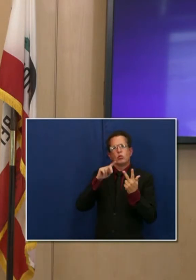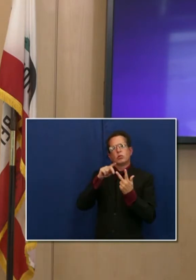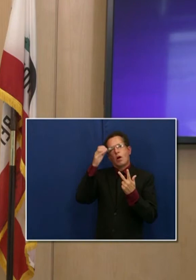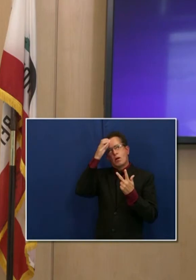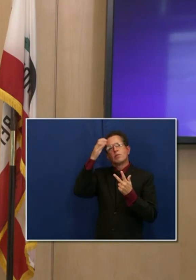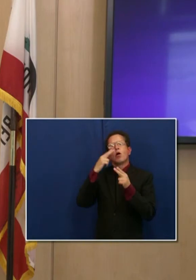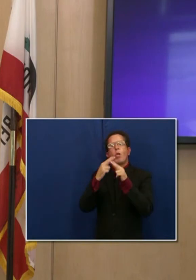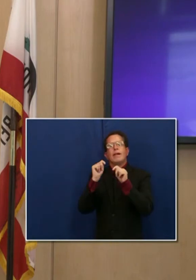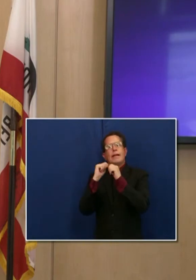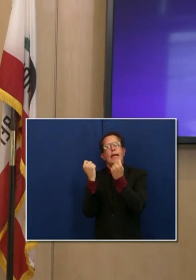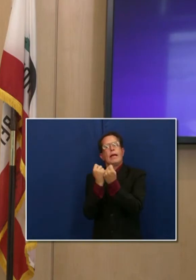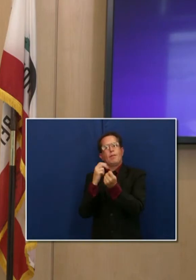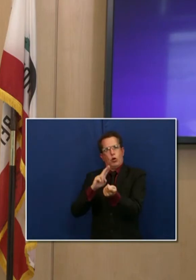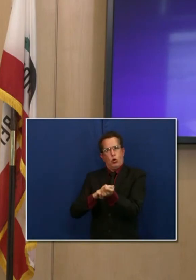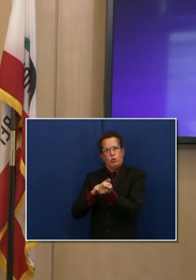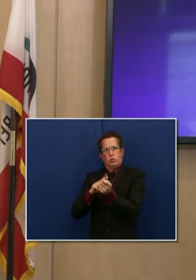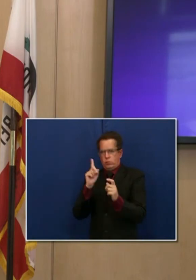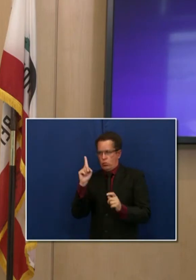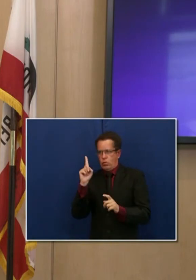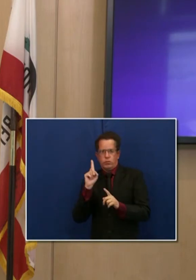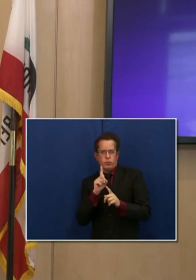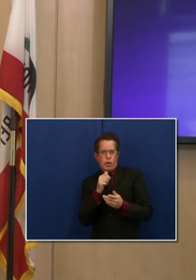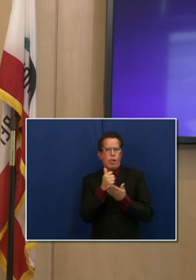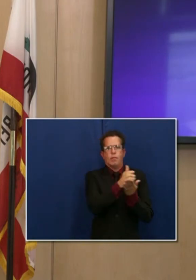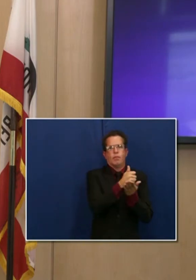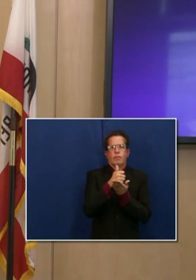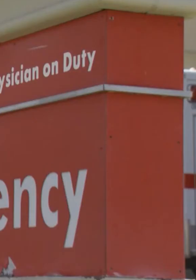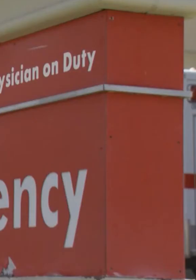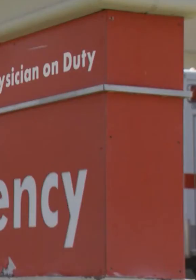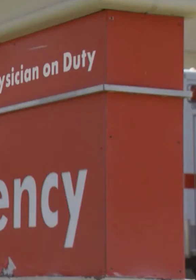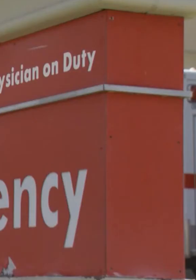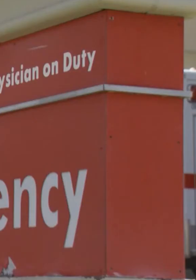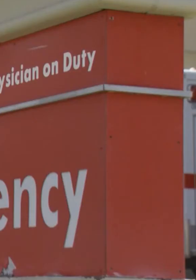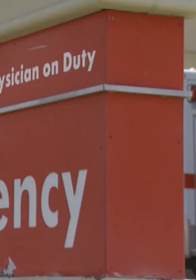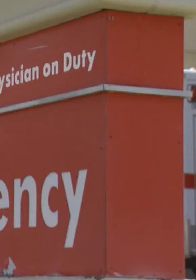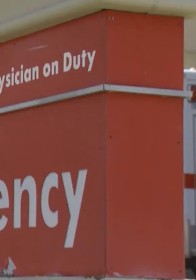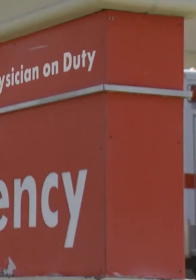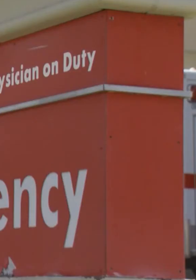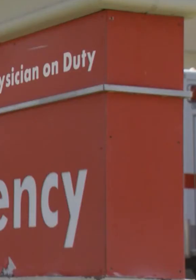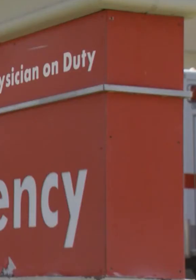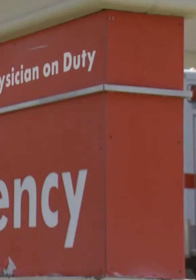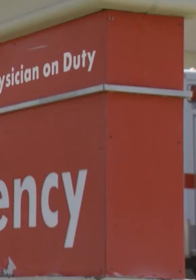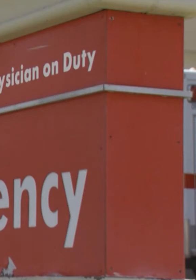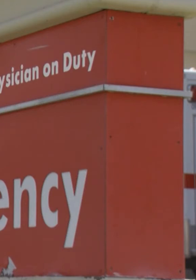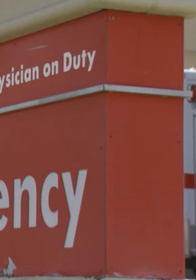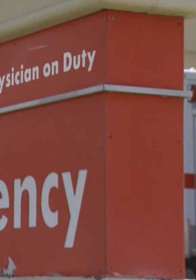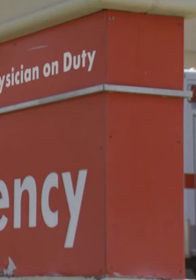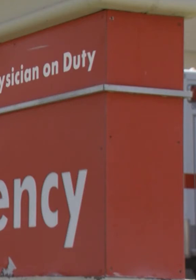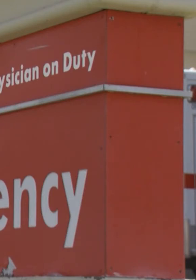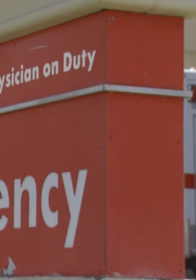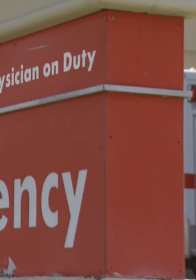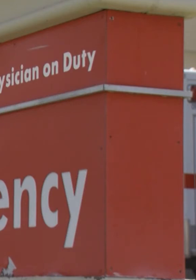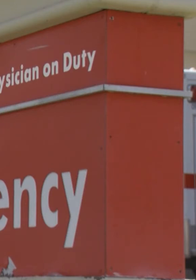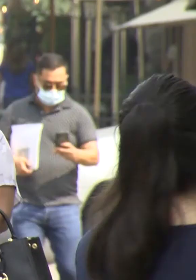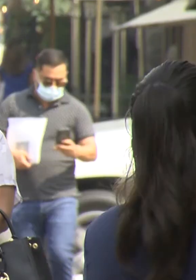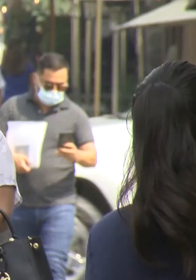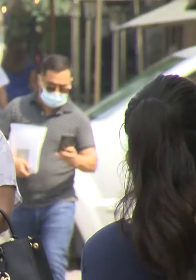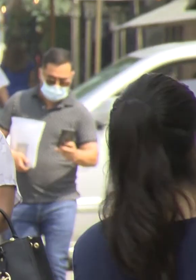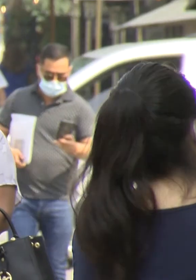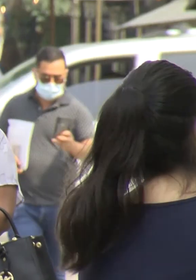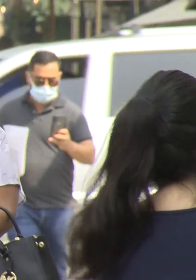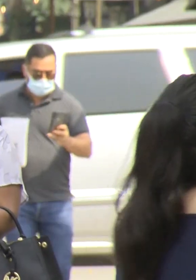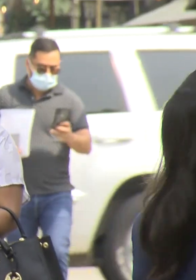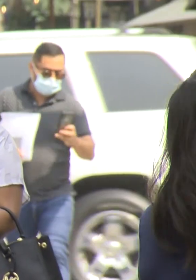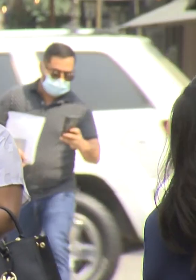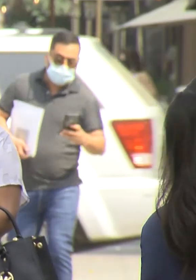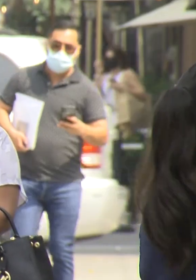to expand the use of nurses and support the nurses in their care. Just before Christmas, there are only around 24 staffed ICU beds available